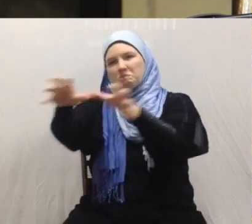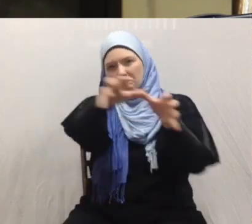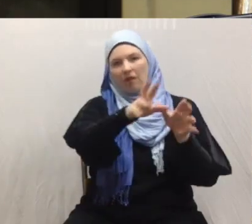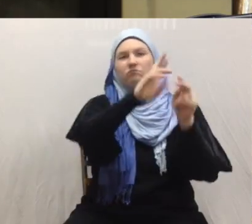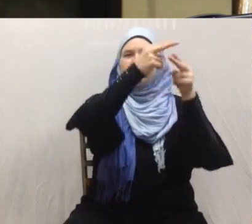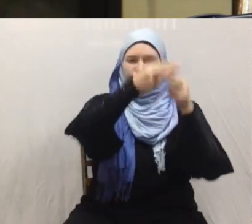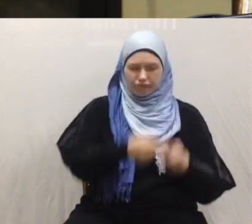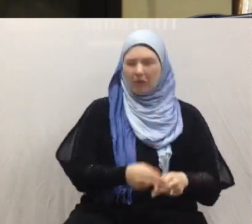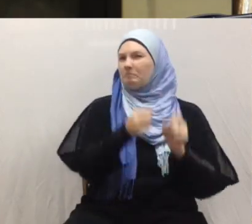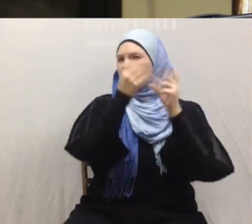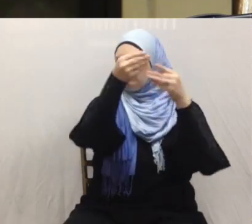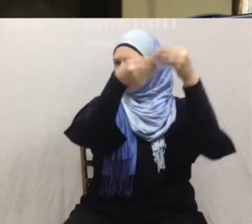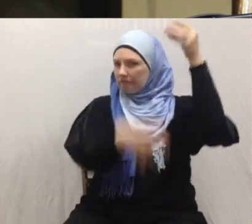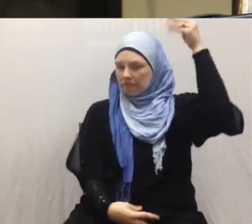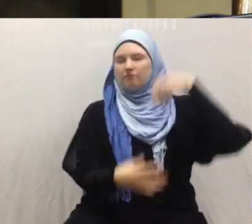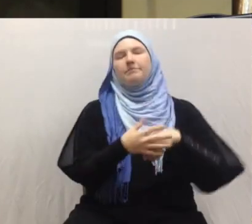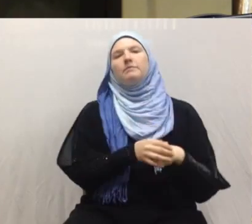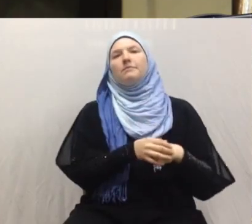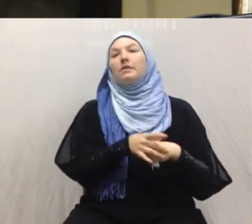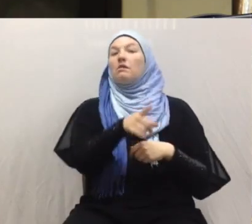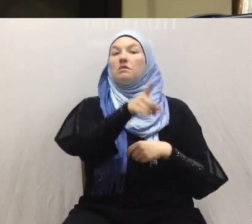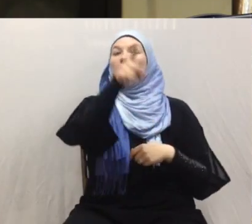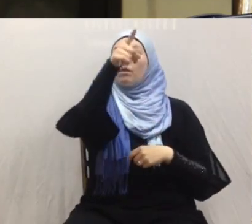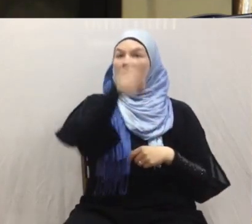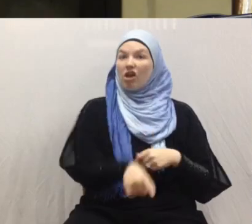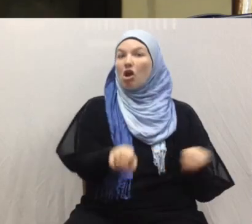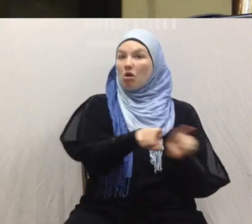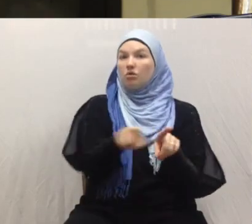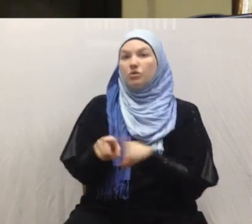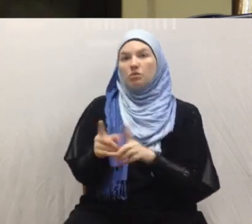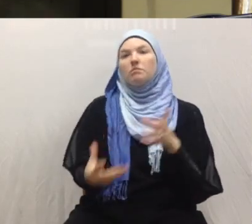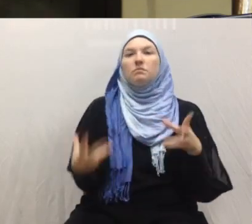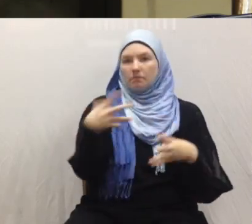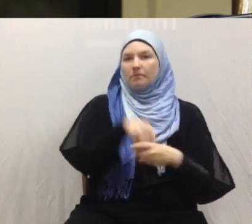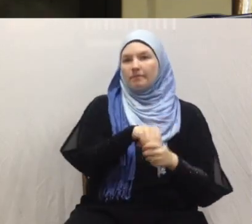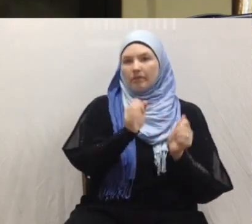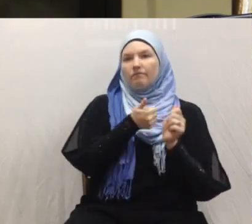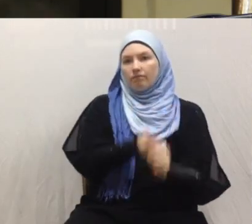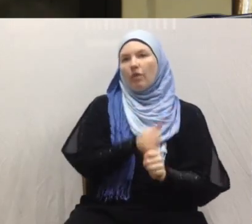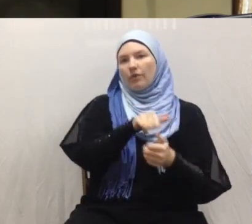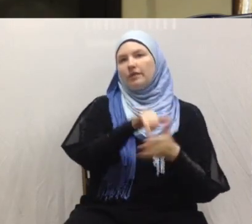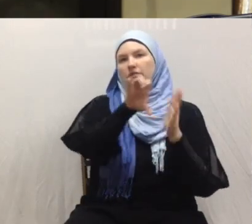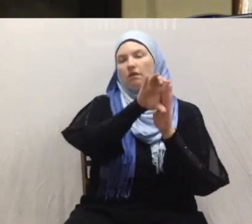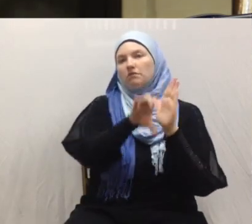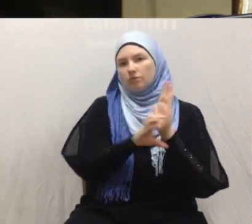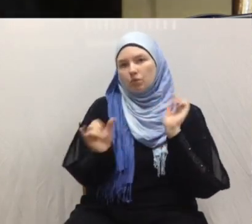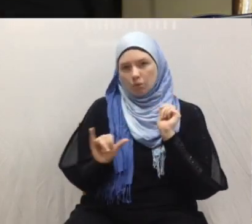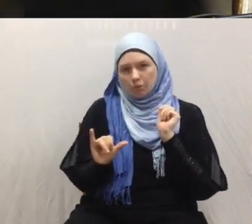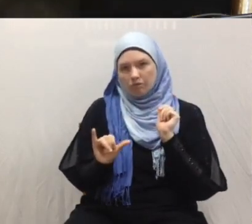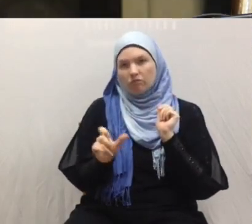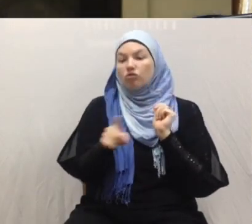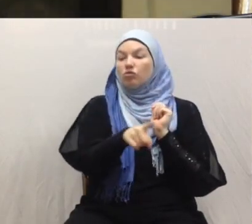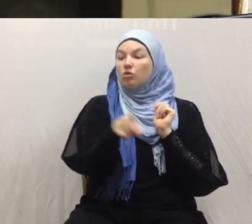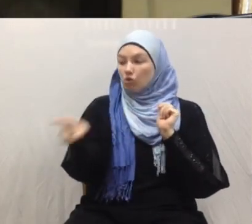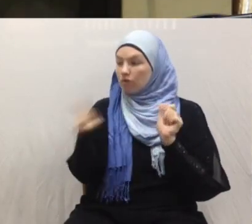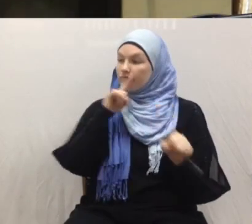many others, as also party to this constitution, which means they are to be